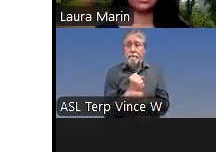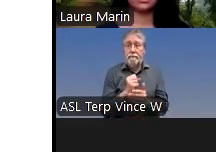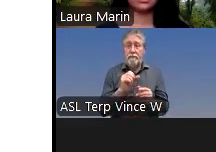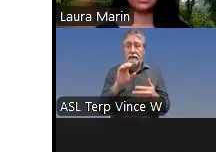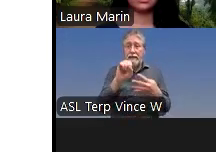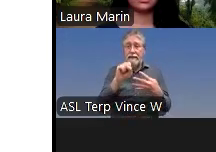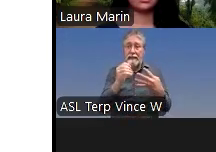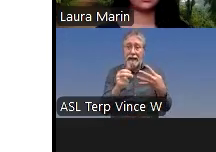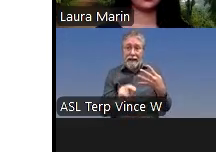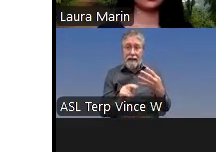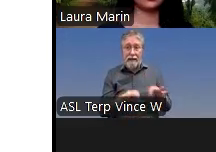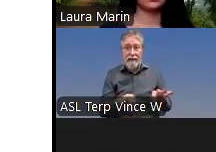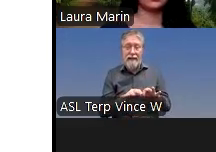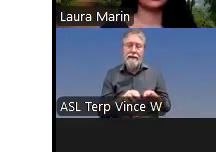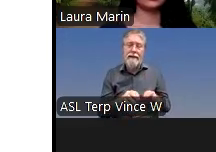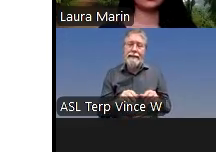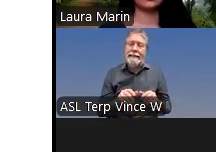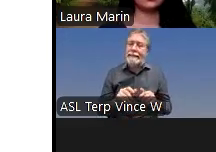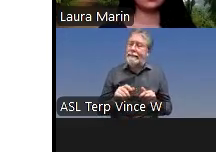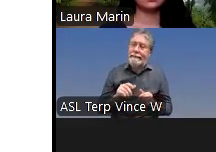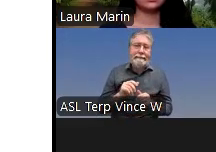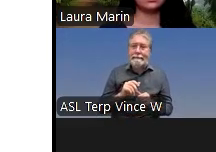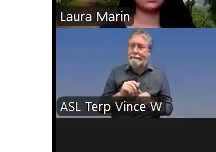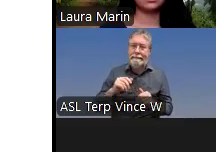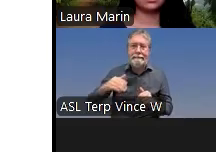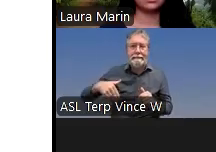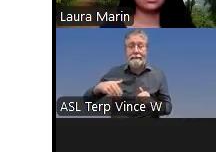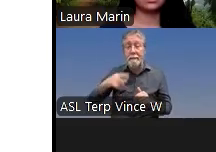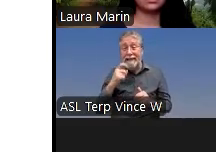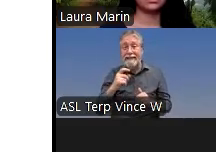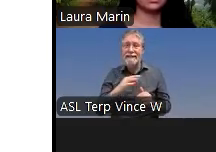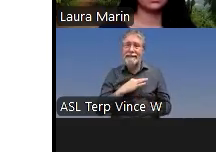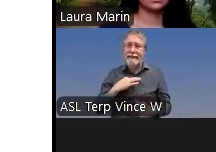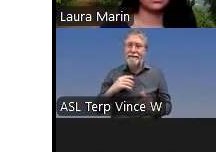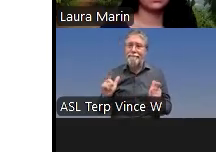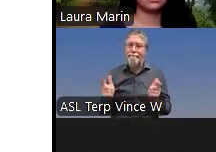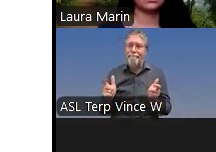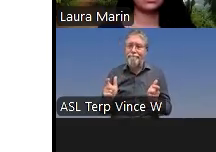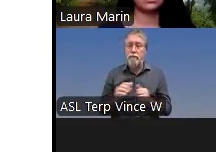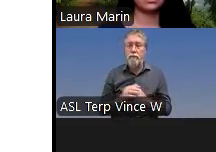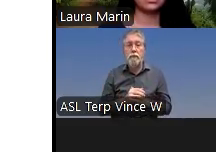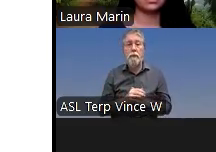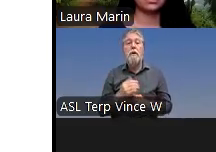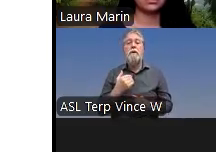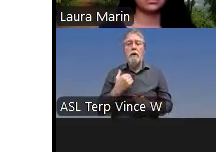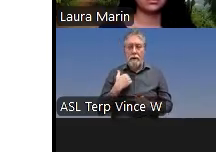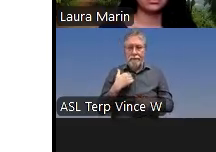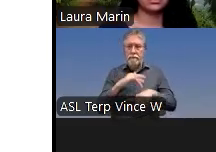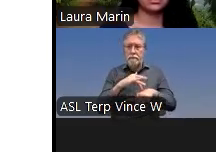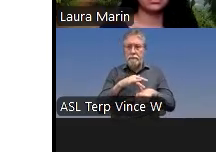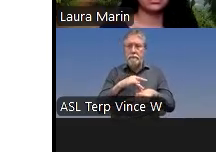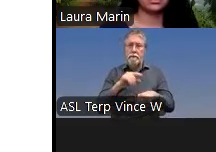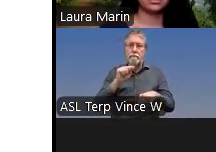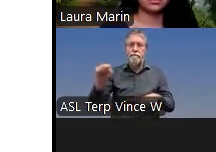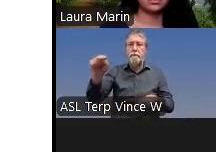lack of support. But anyway, we stand at 213 sites. All the sites, all 213